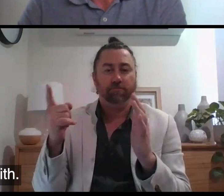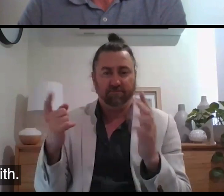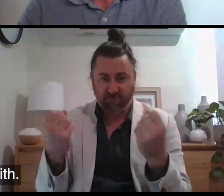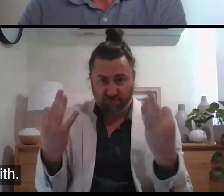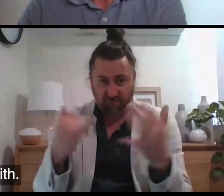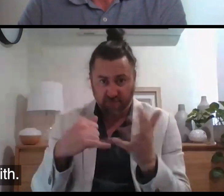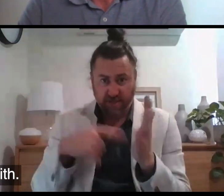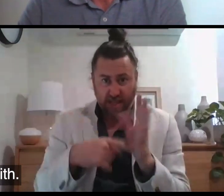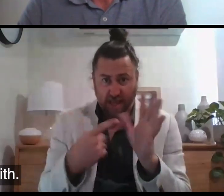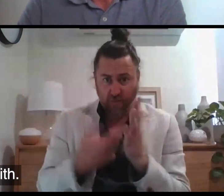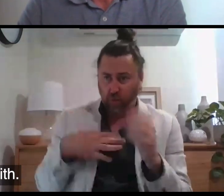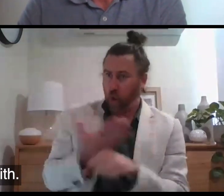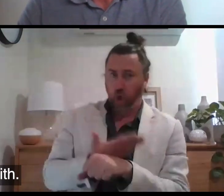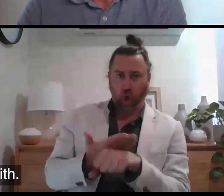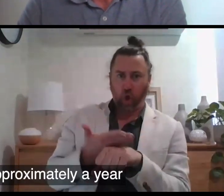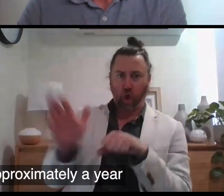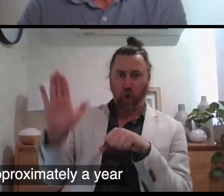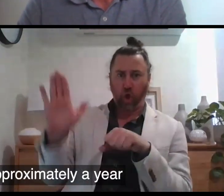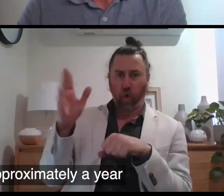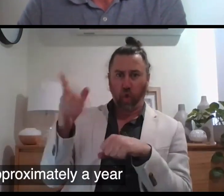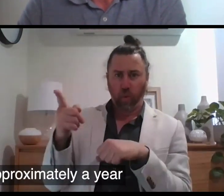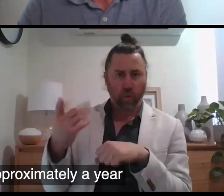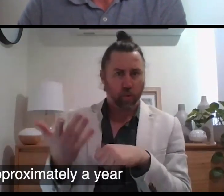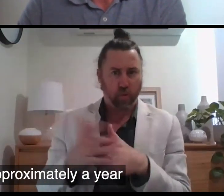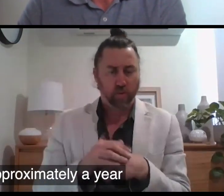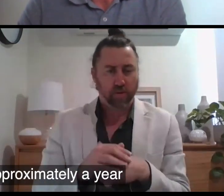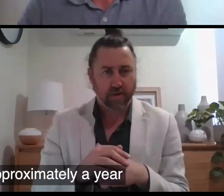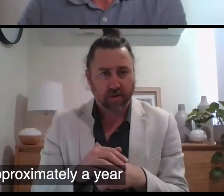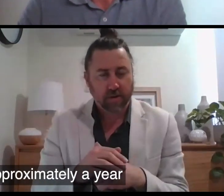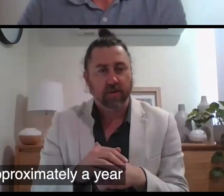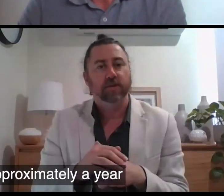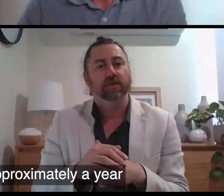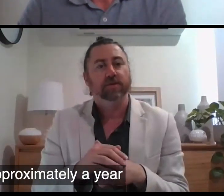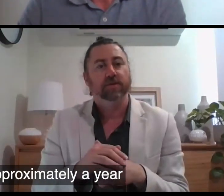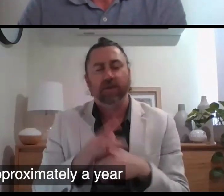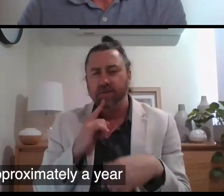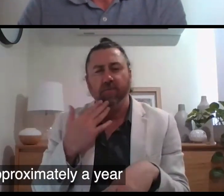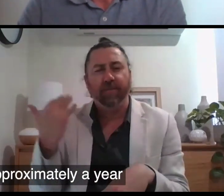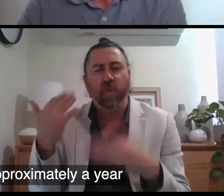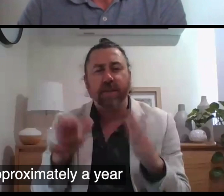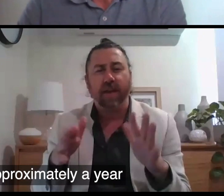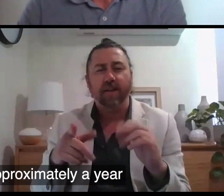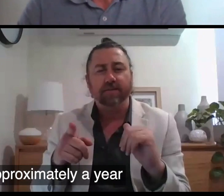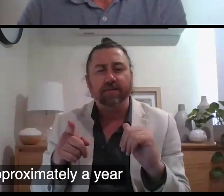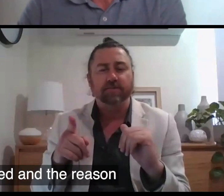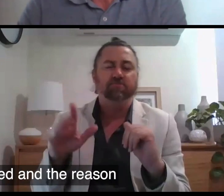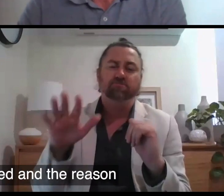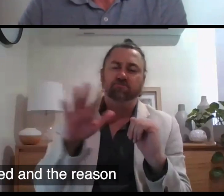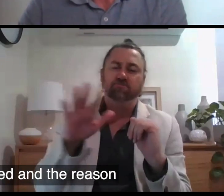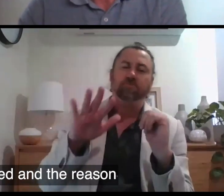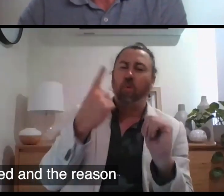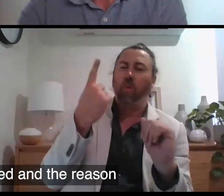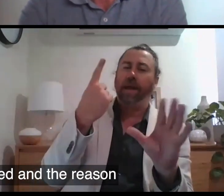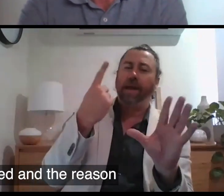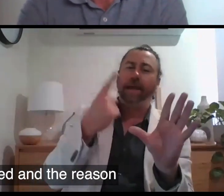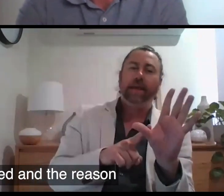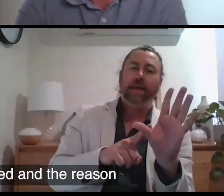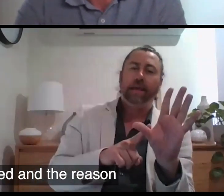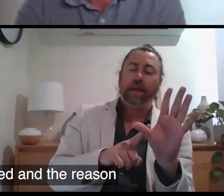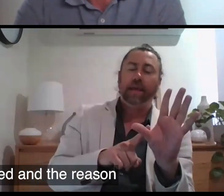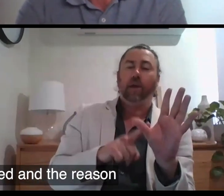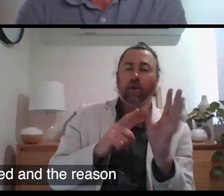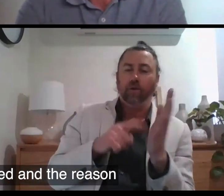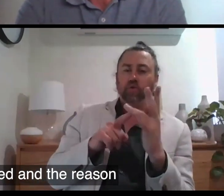star rating to begin with. It will, as we spoke about, it will take approximately a year for the full ratings